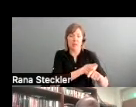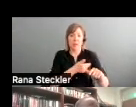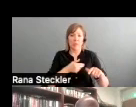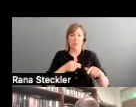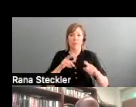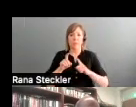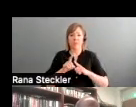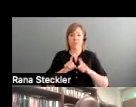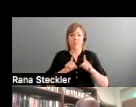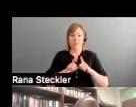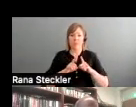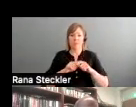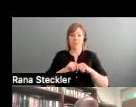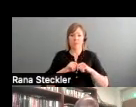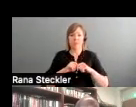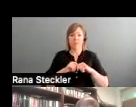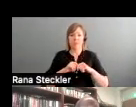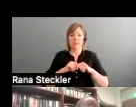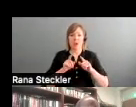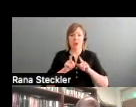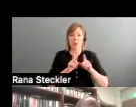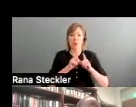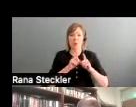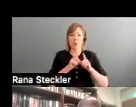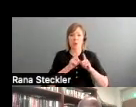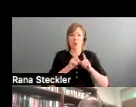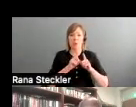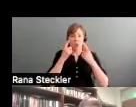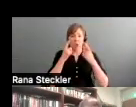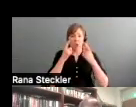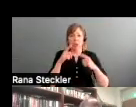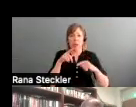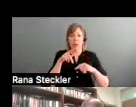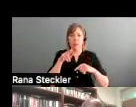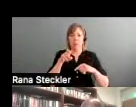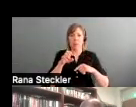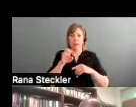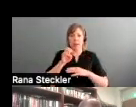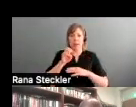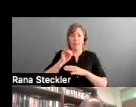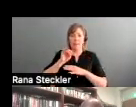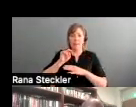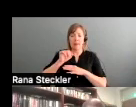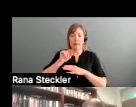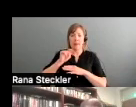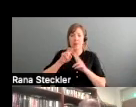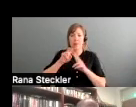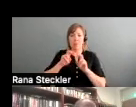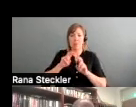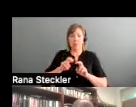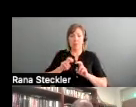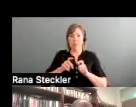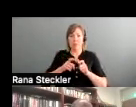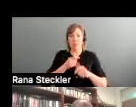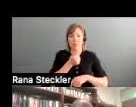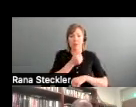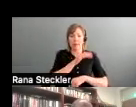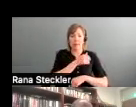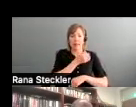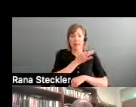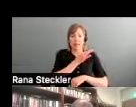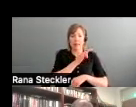And it was also considered a preeminent research and teaching hospital from the late 19th to the